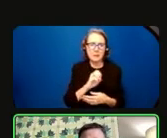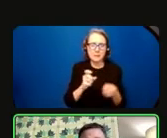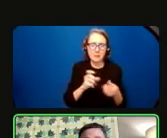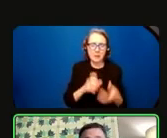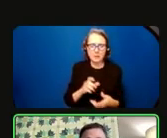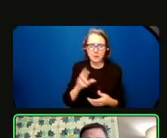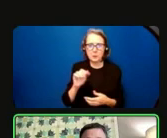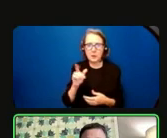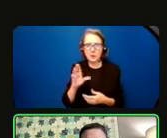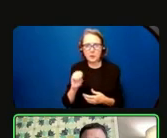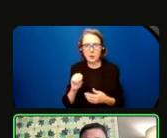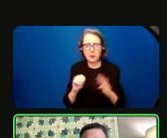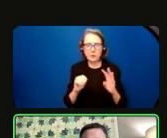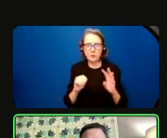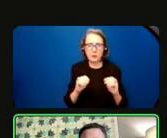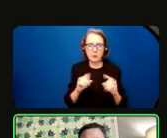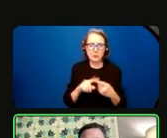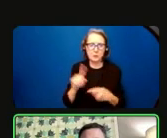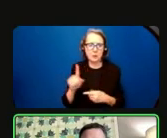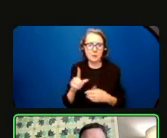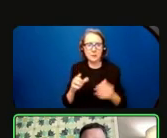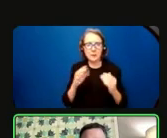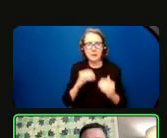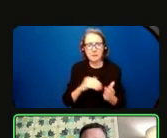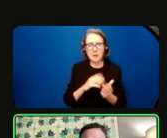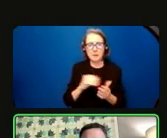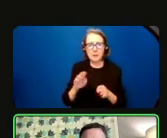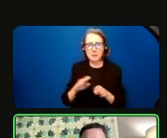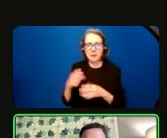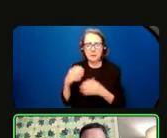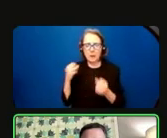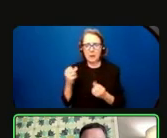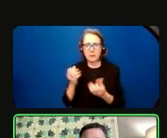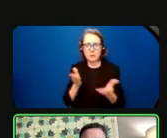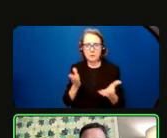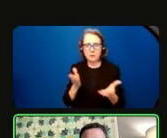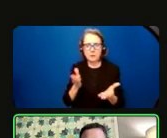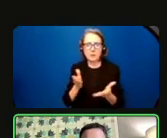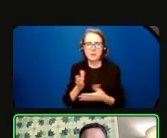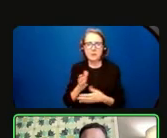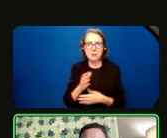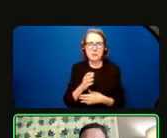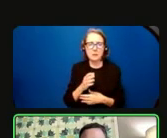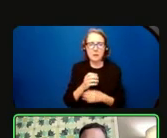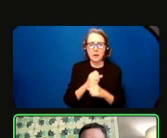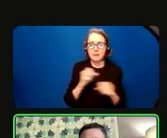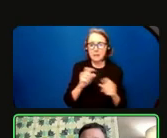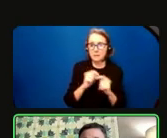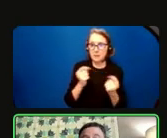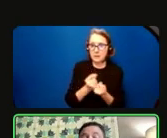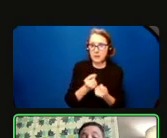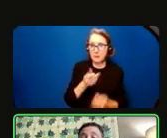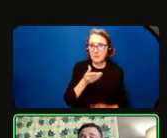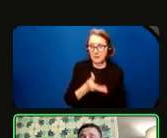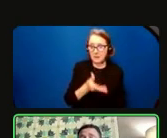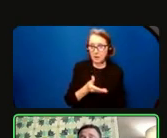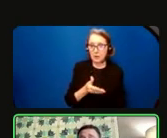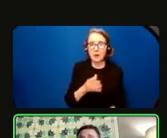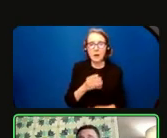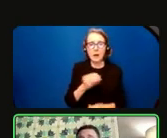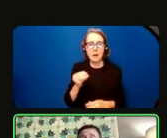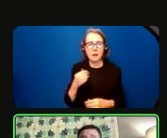ratio, medical and behavioral health services, a safety team on site. We